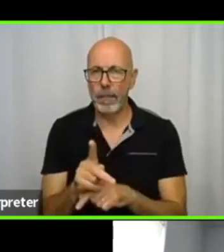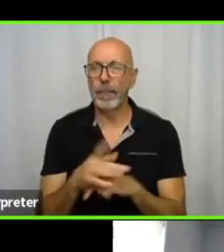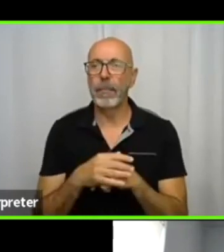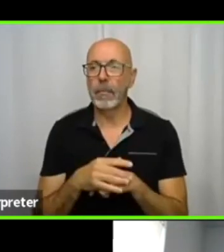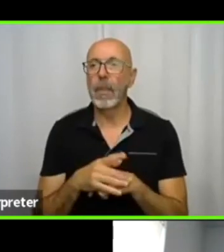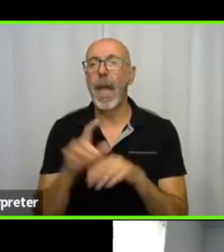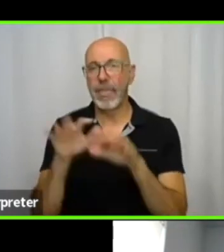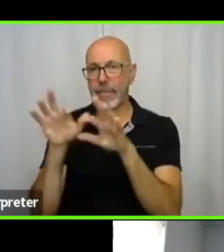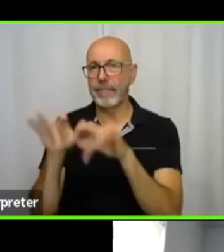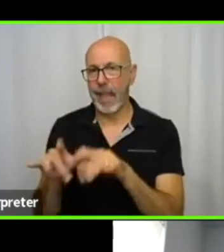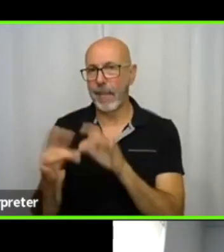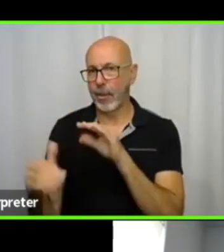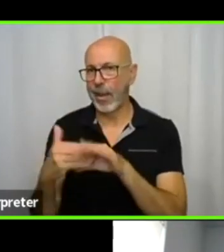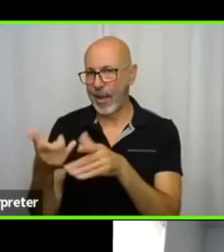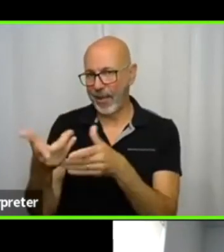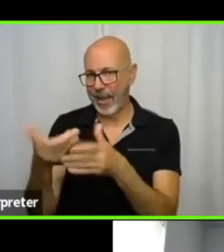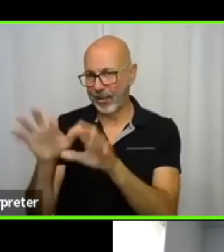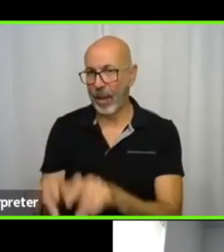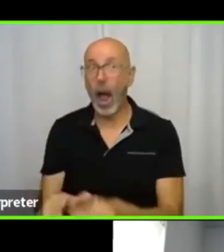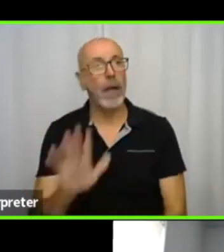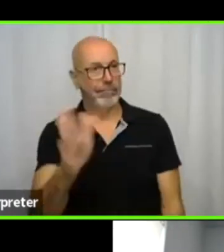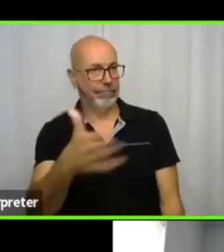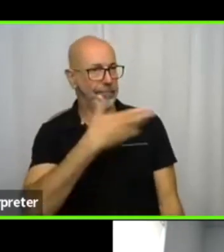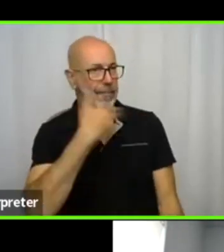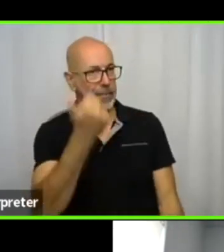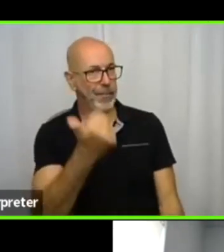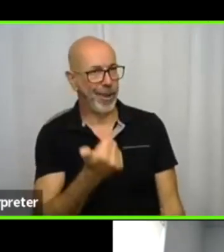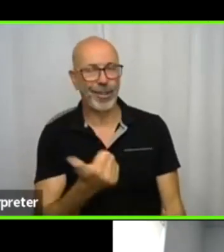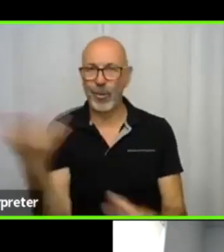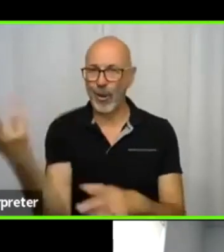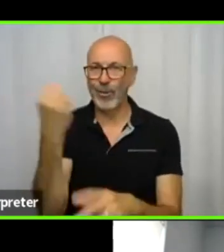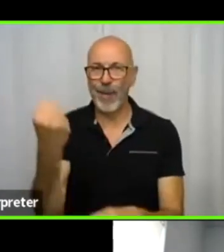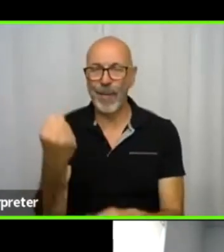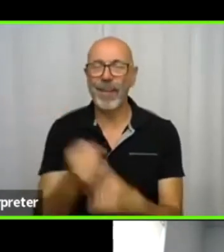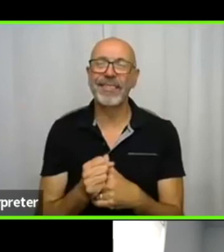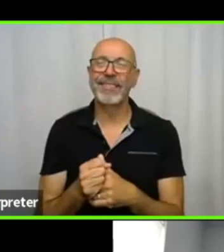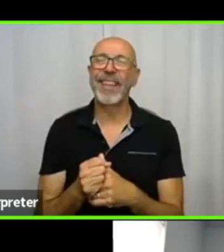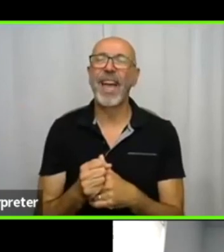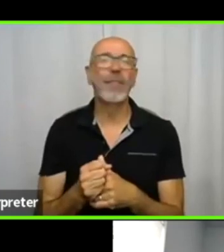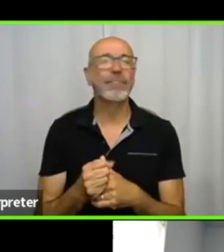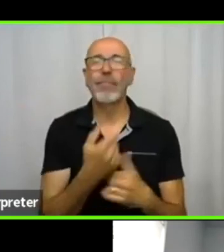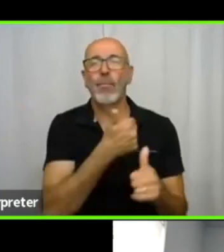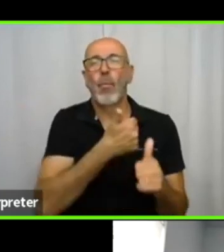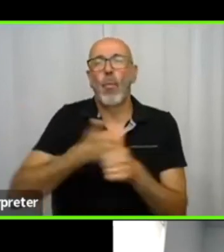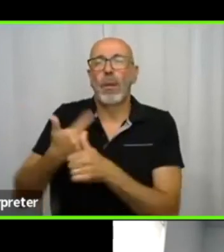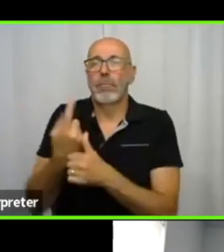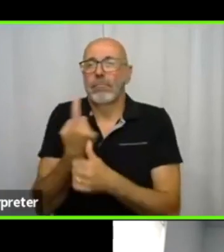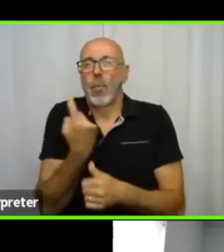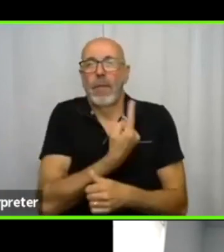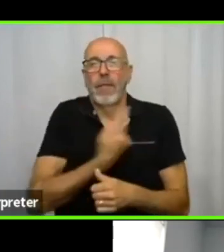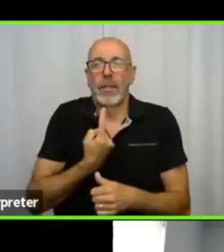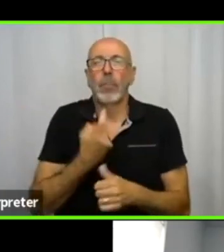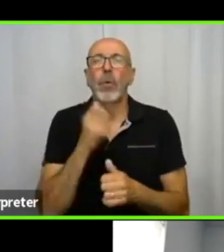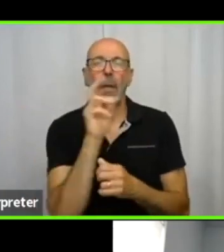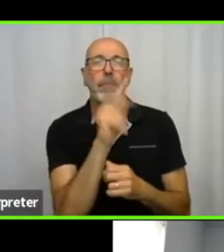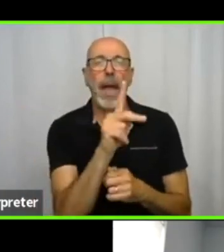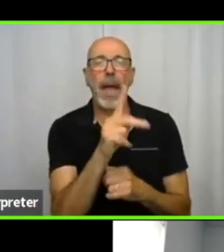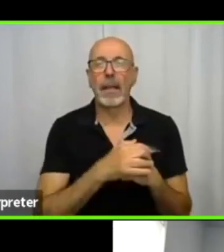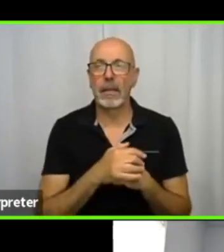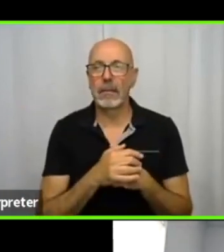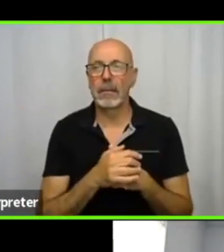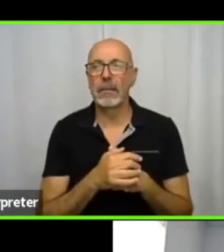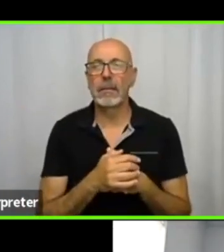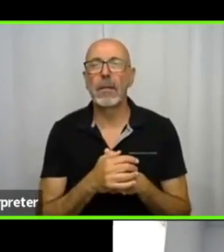their email right here in the chat. So even better. We'll grab it, and one of us will get back to you with, at the very